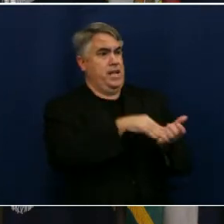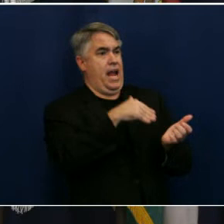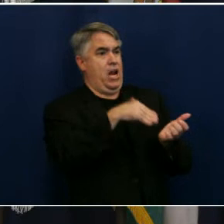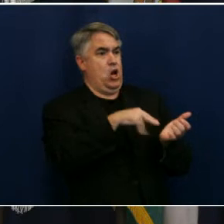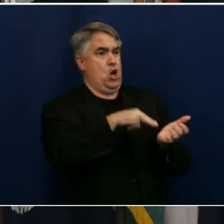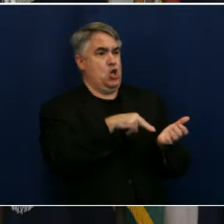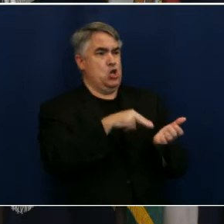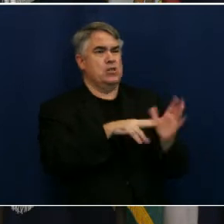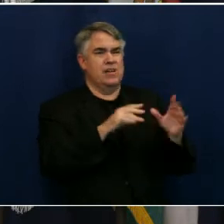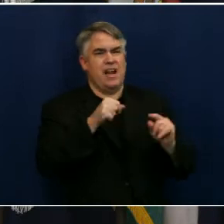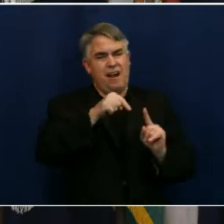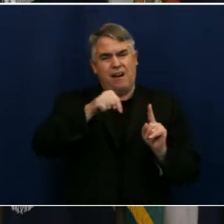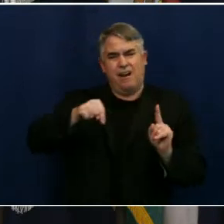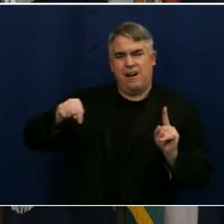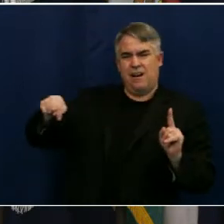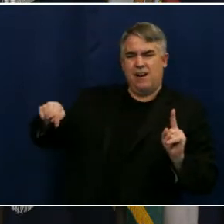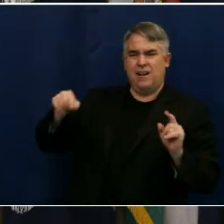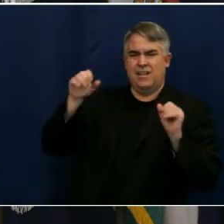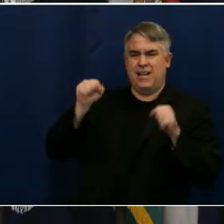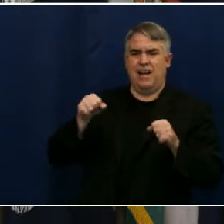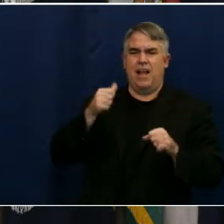are in